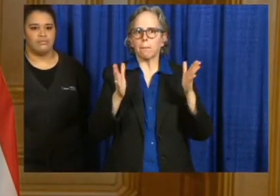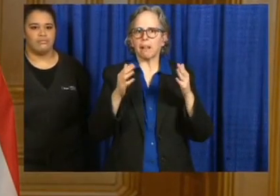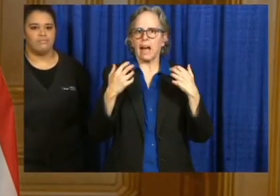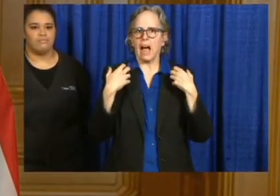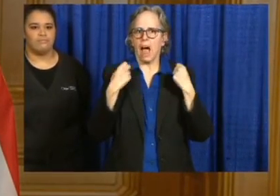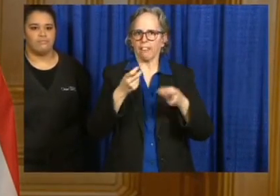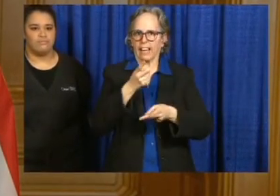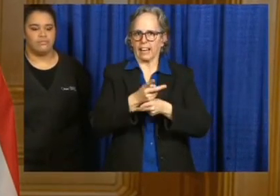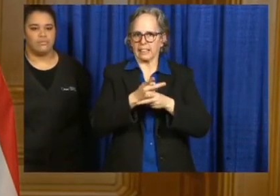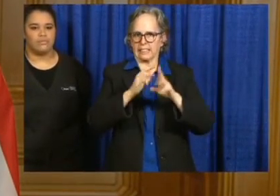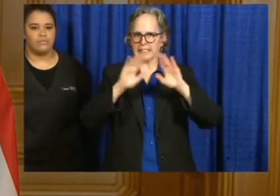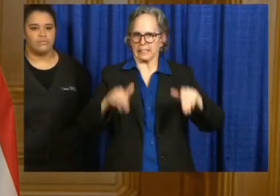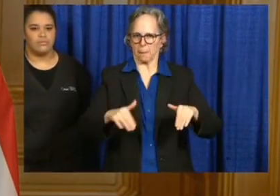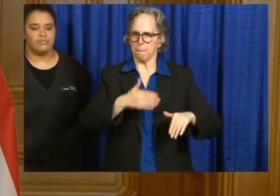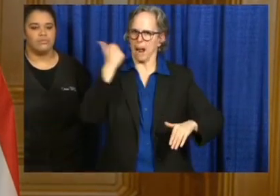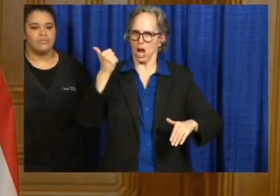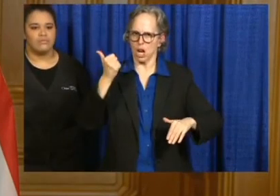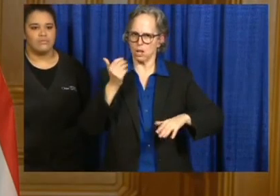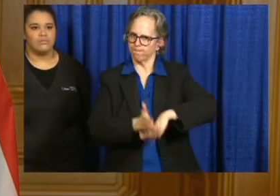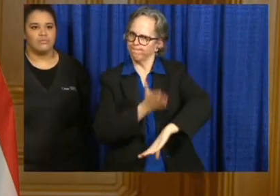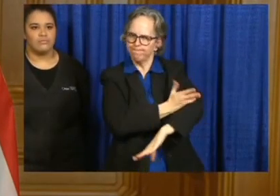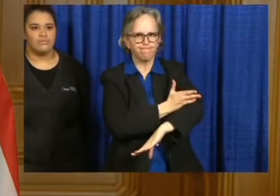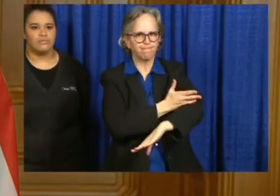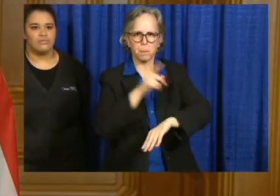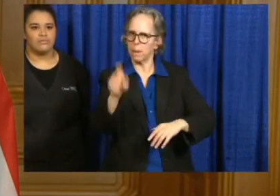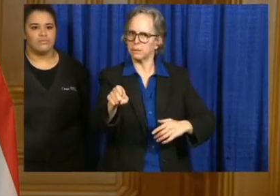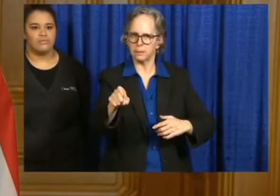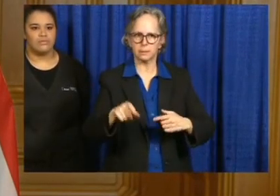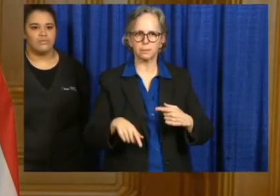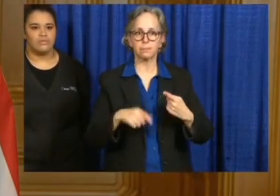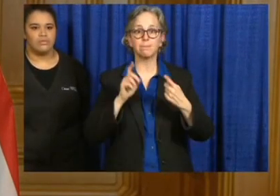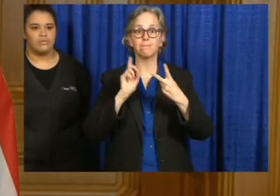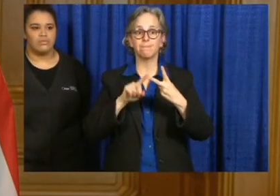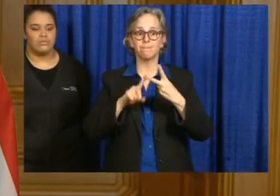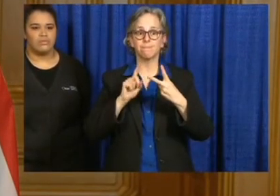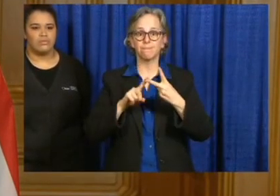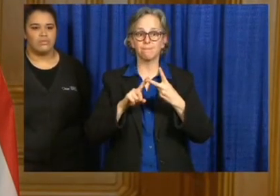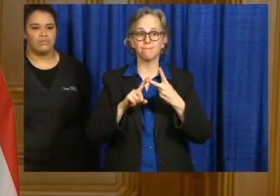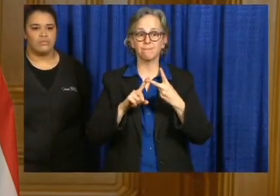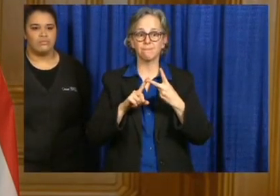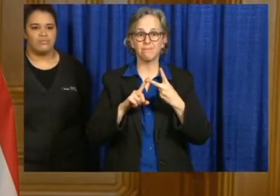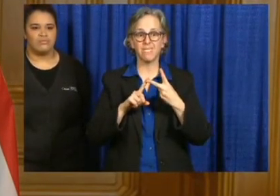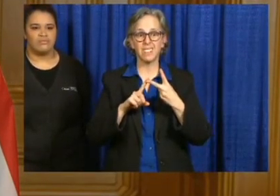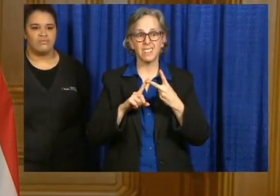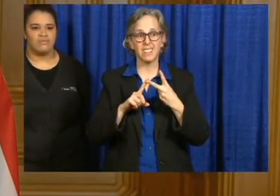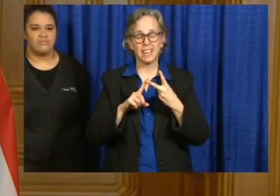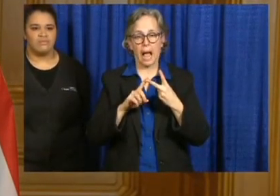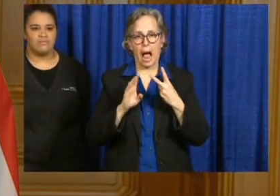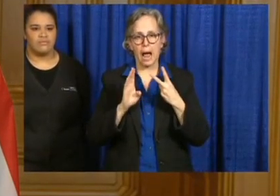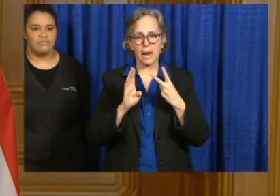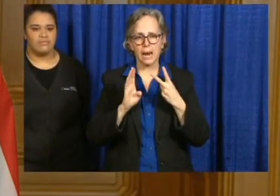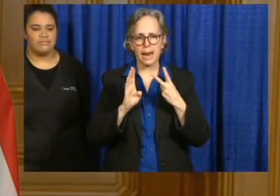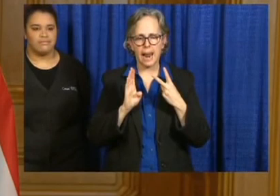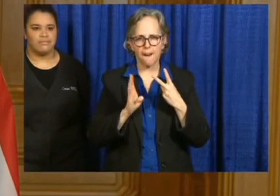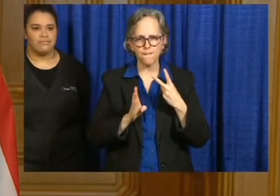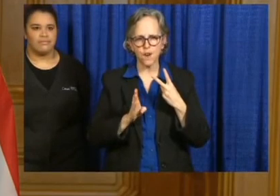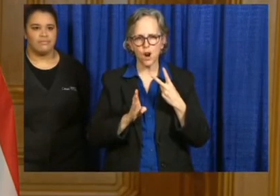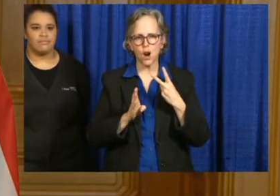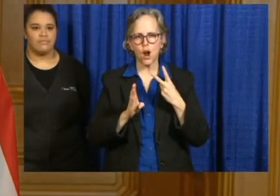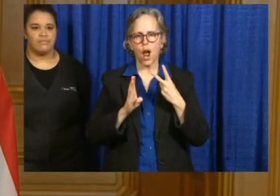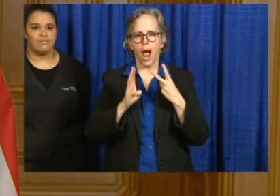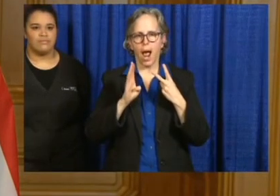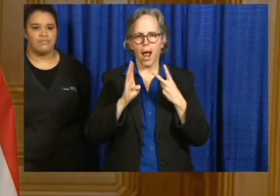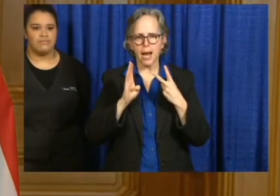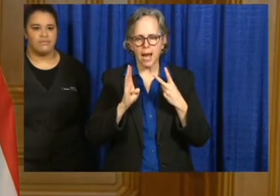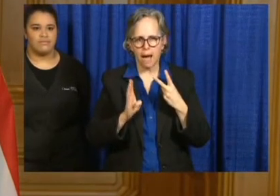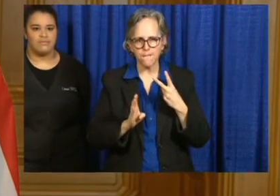Two, we can never, ever, ever be in a position where our medical equipment,